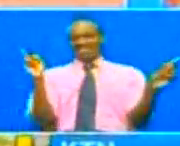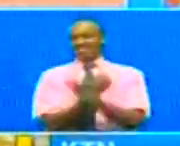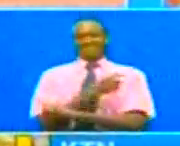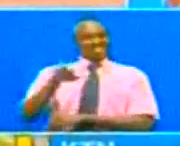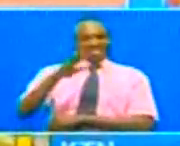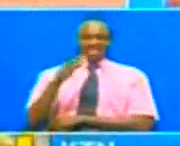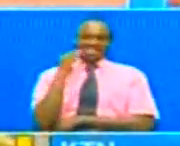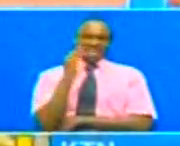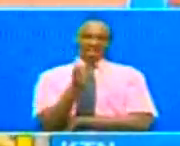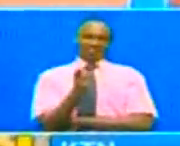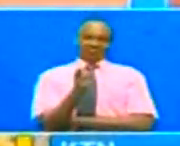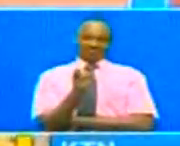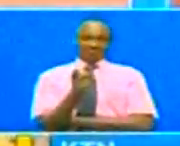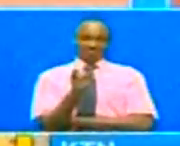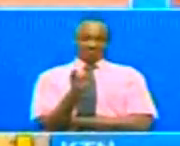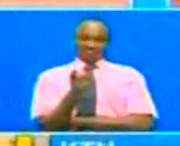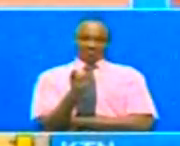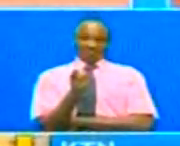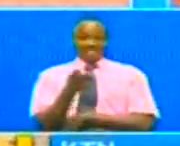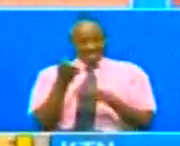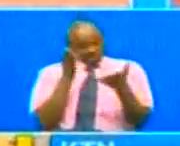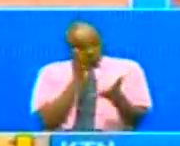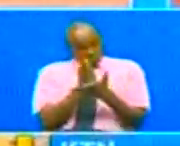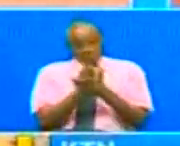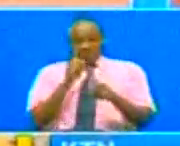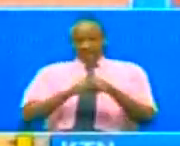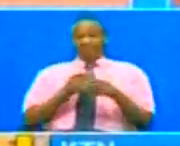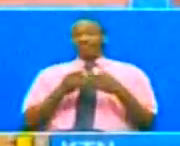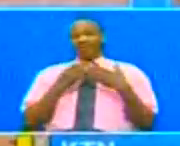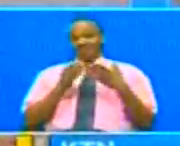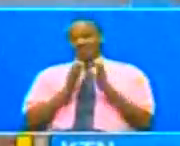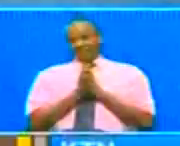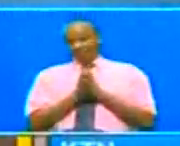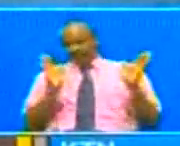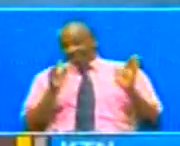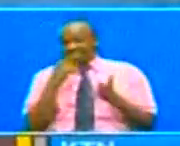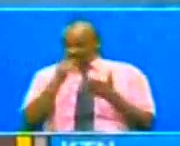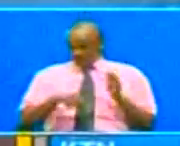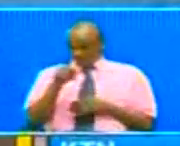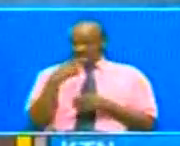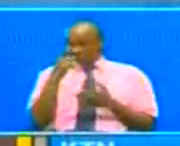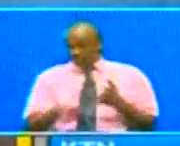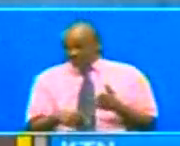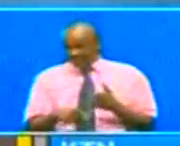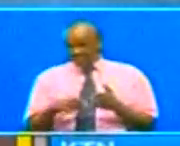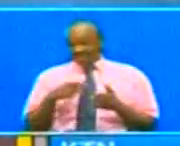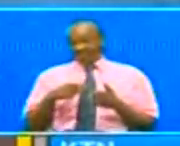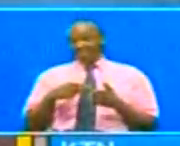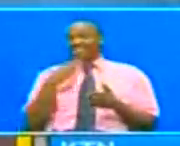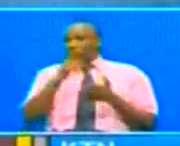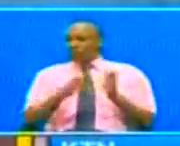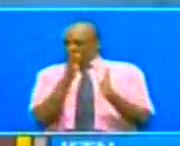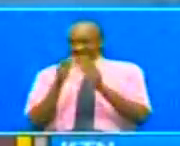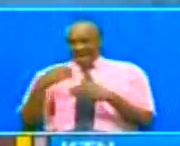Archbishop's office. In fact, Father John Ondidi told the lead, Katito Parish does not have an immediate